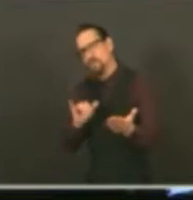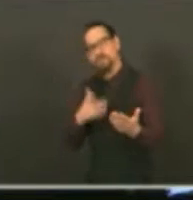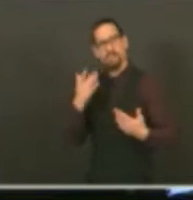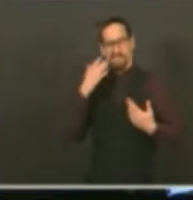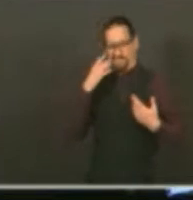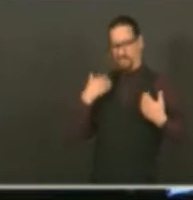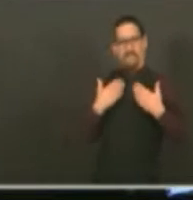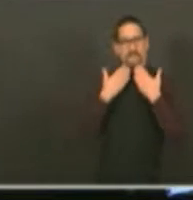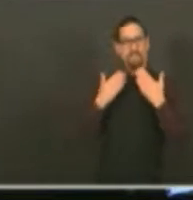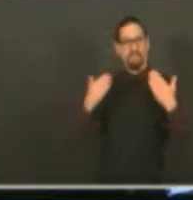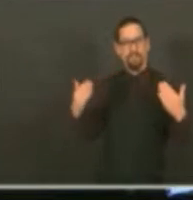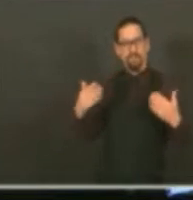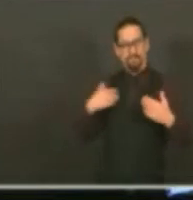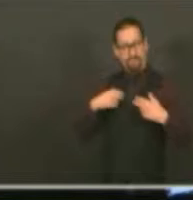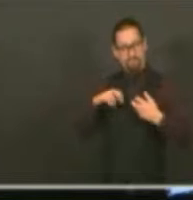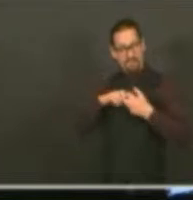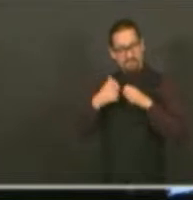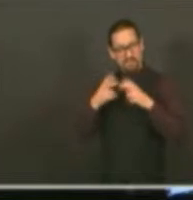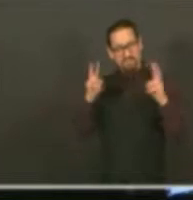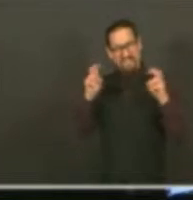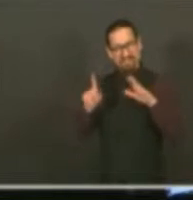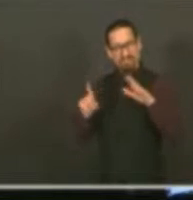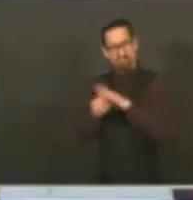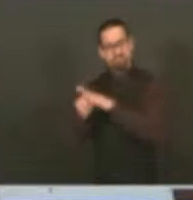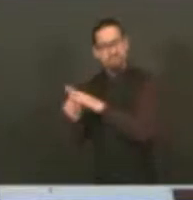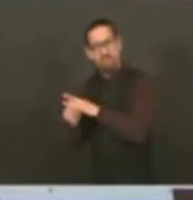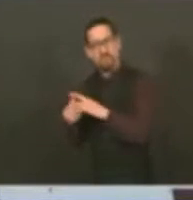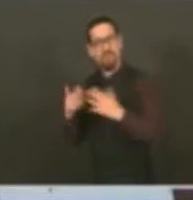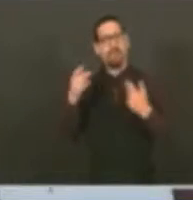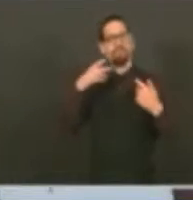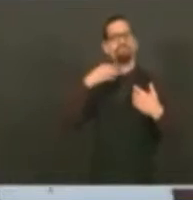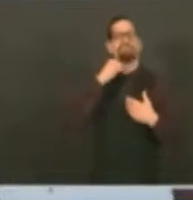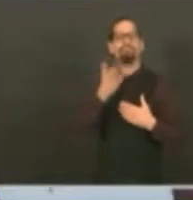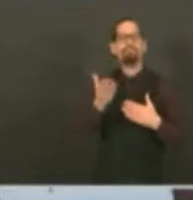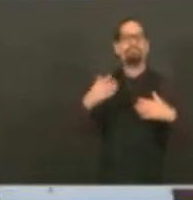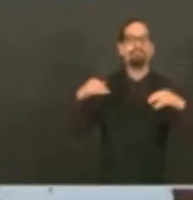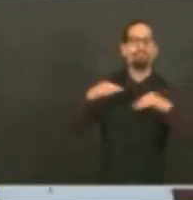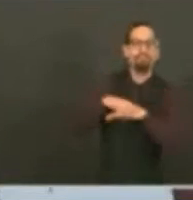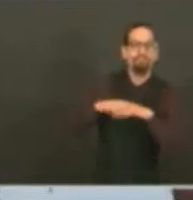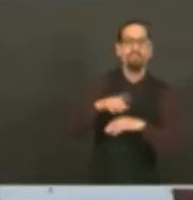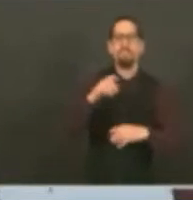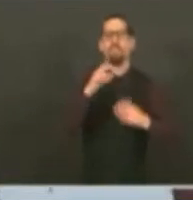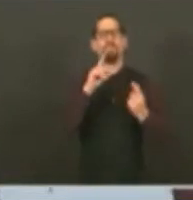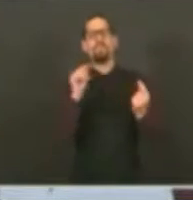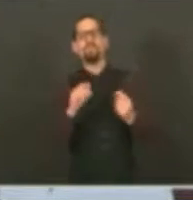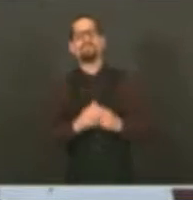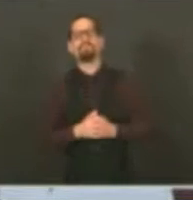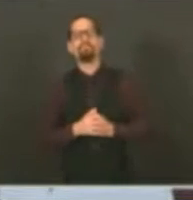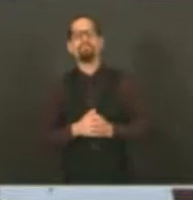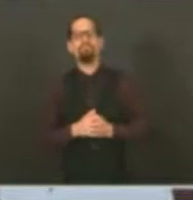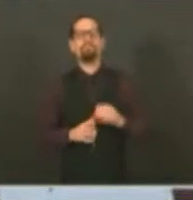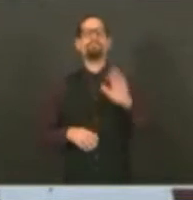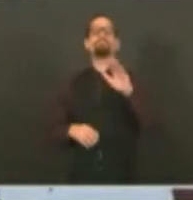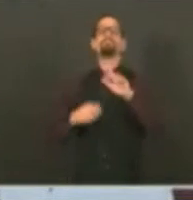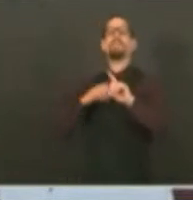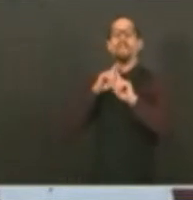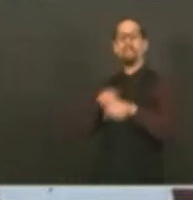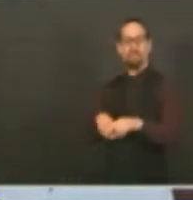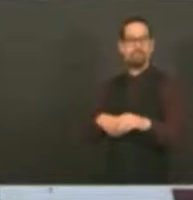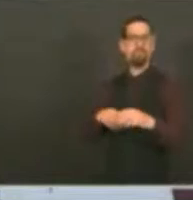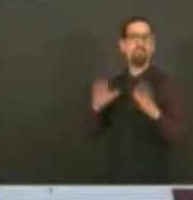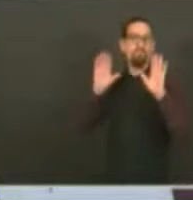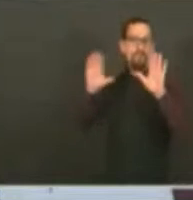on Thanksgiving gatherings? What does the evidence show? Yeah, so it's a great question. So I was showing earlier in the data how much mobility